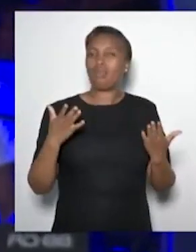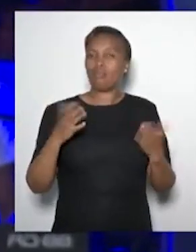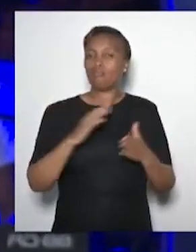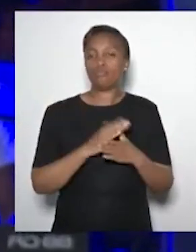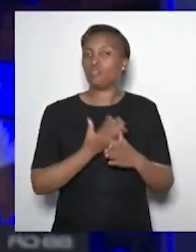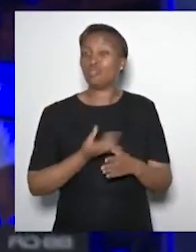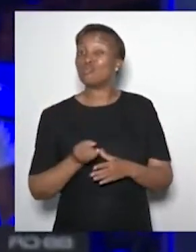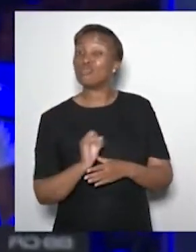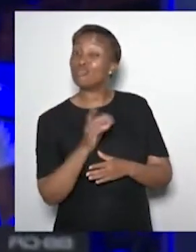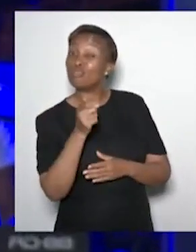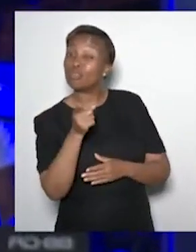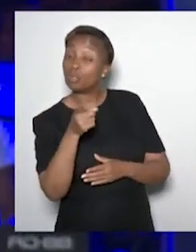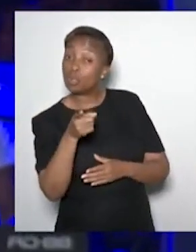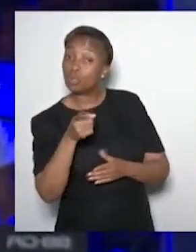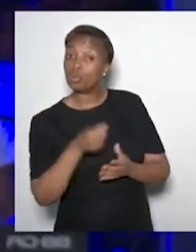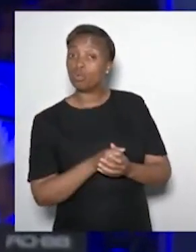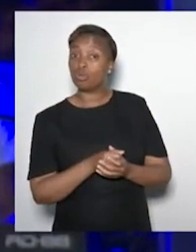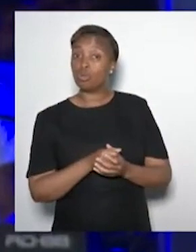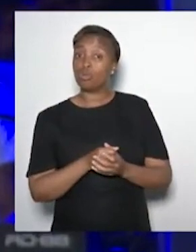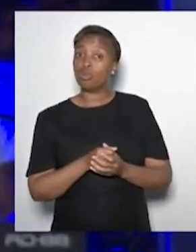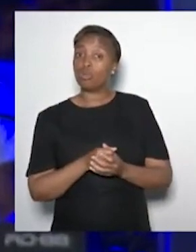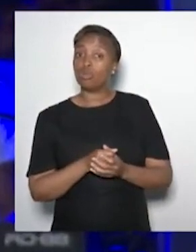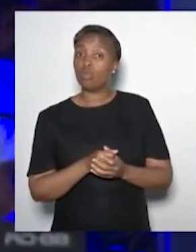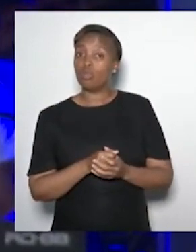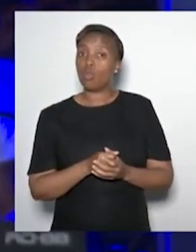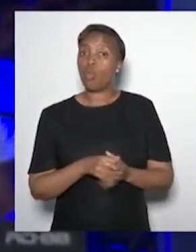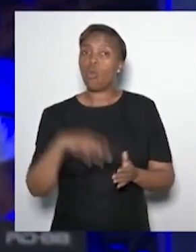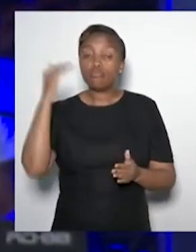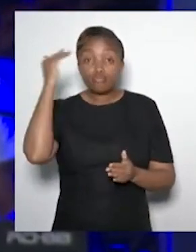you are still an amateur